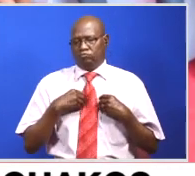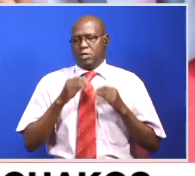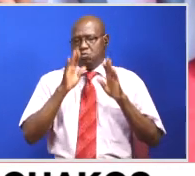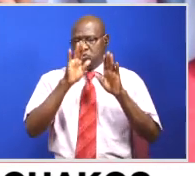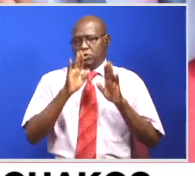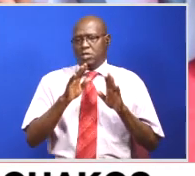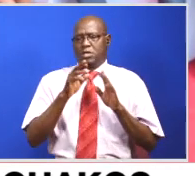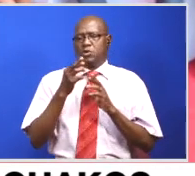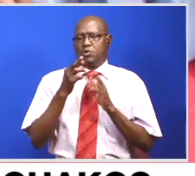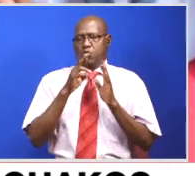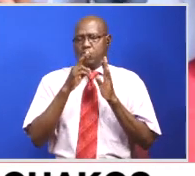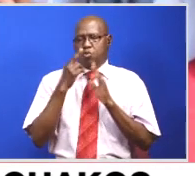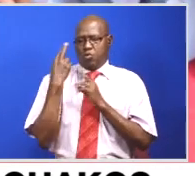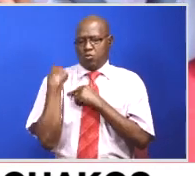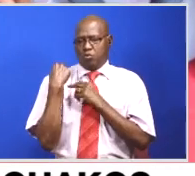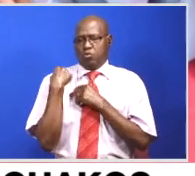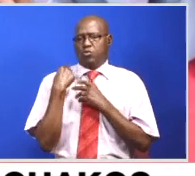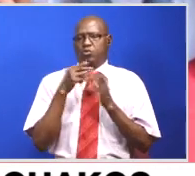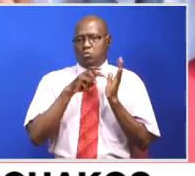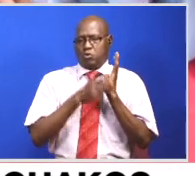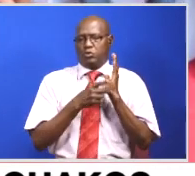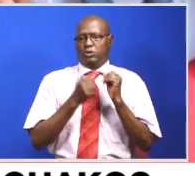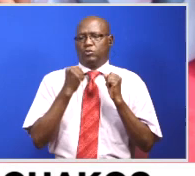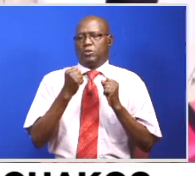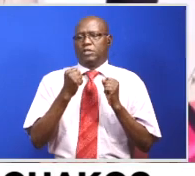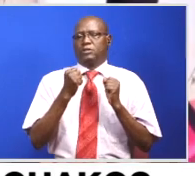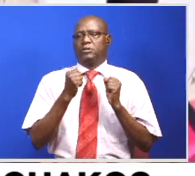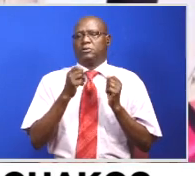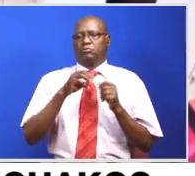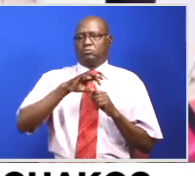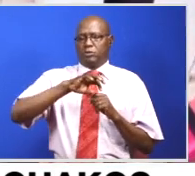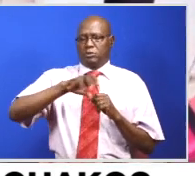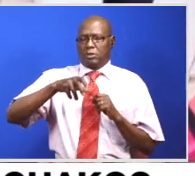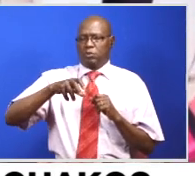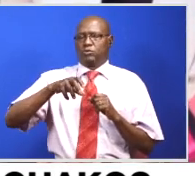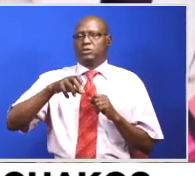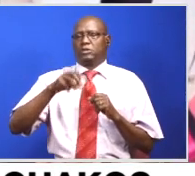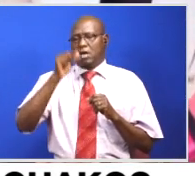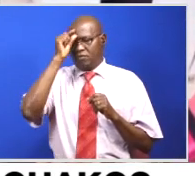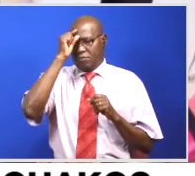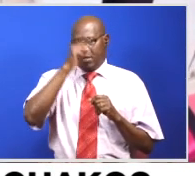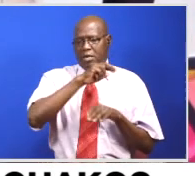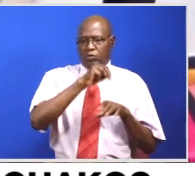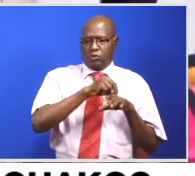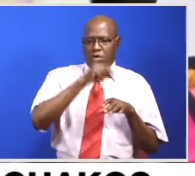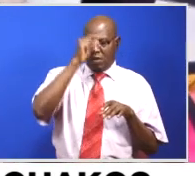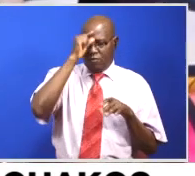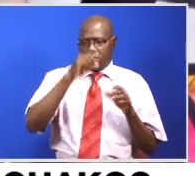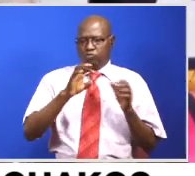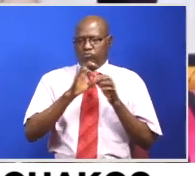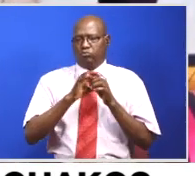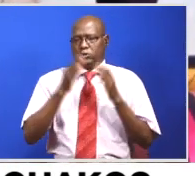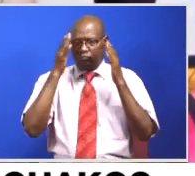played by the project in strengthening relations between the national and county governments. She further committed to working with the national government